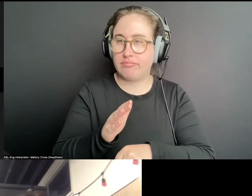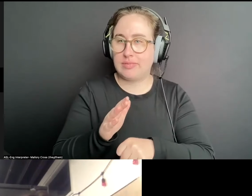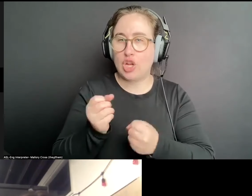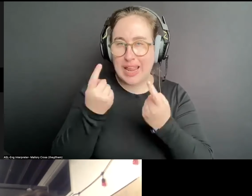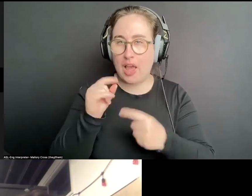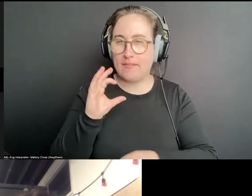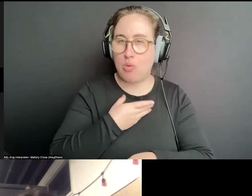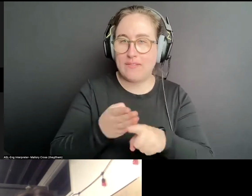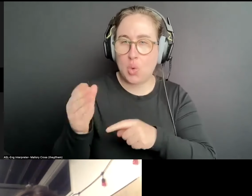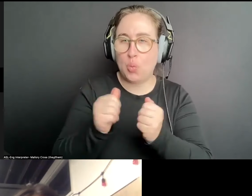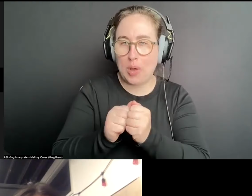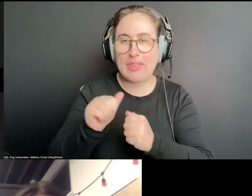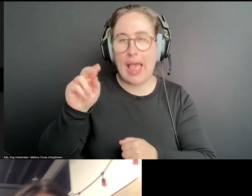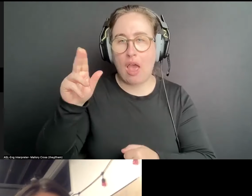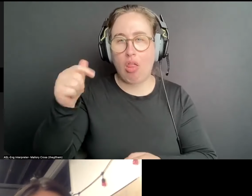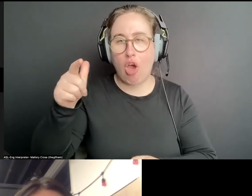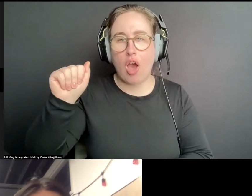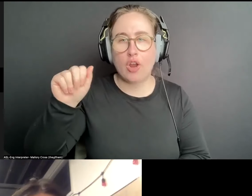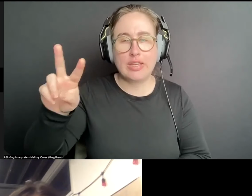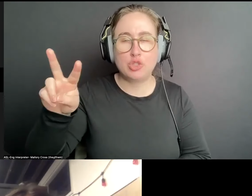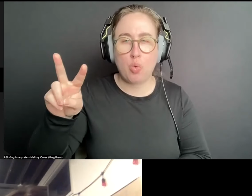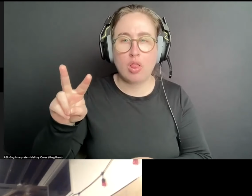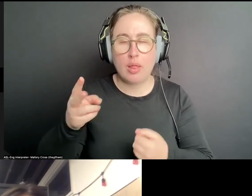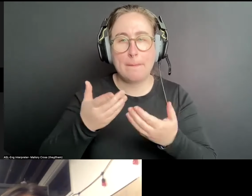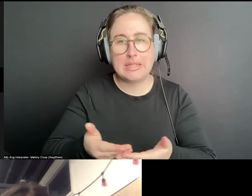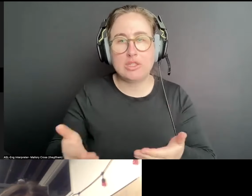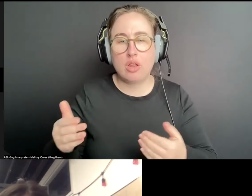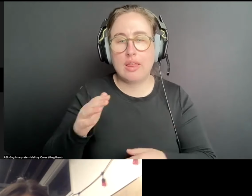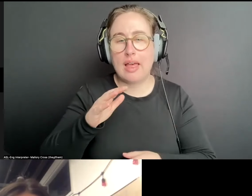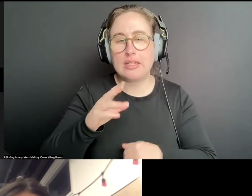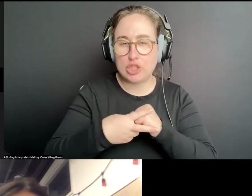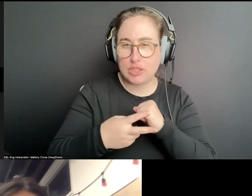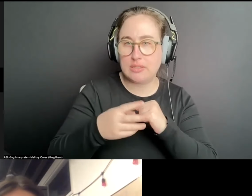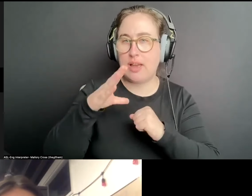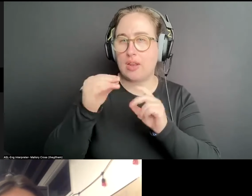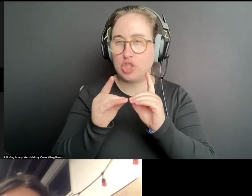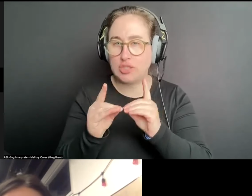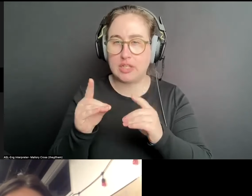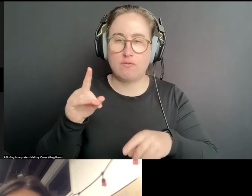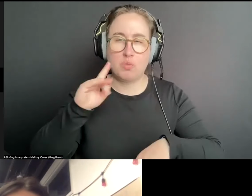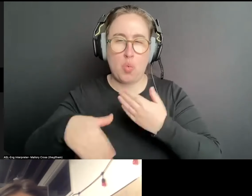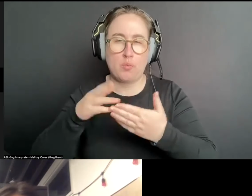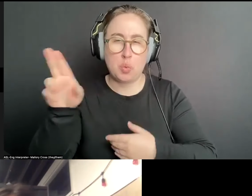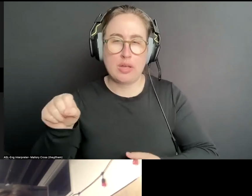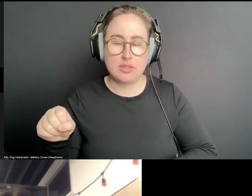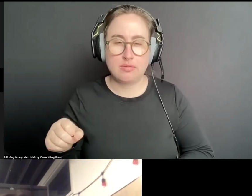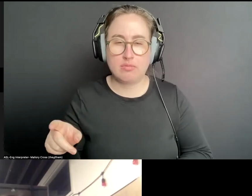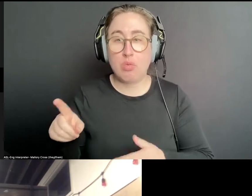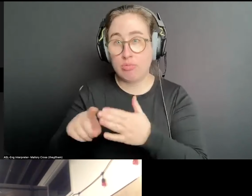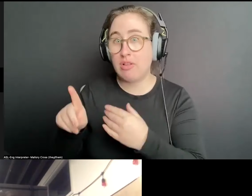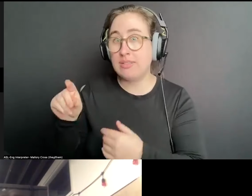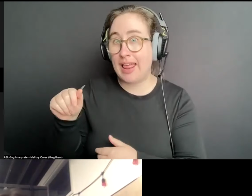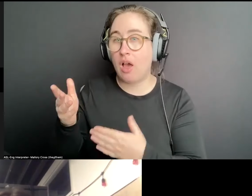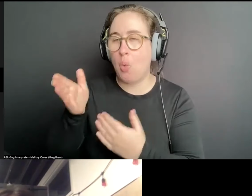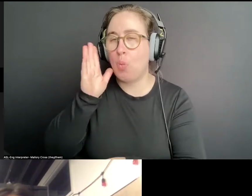of analog audiovisual material digitization and conservation across the US. So yeah, the resulting data will be used